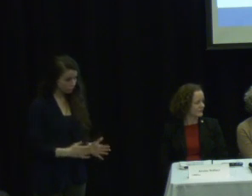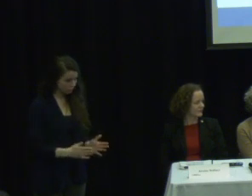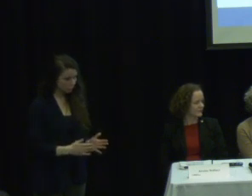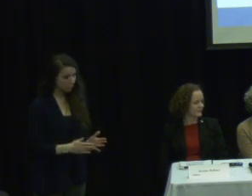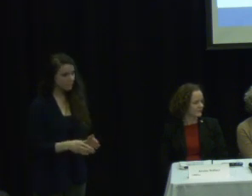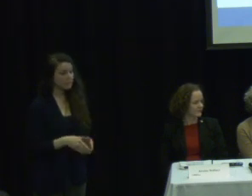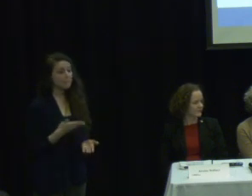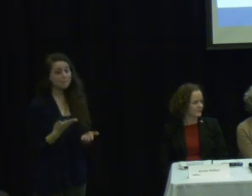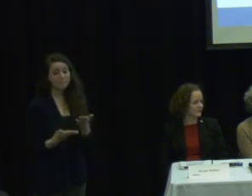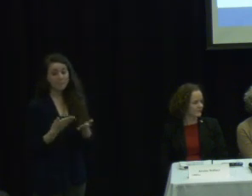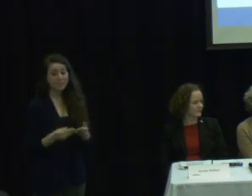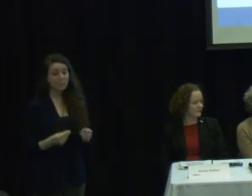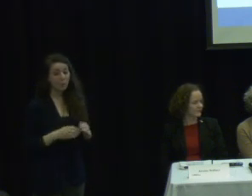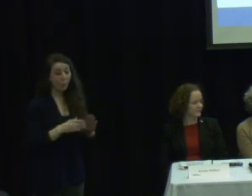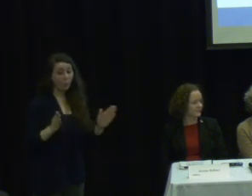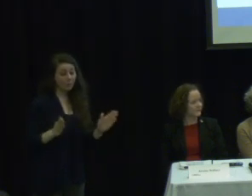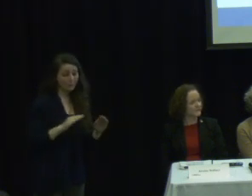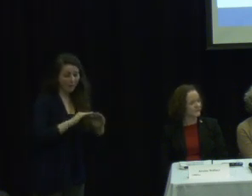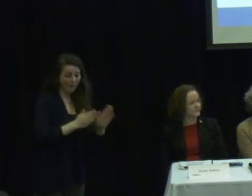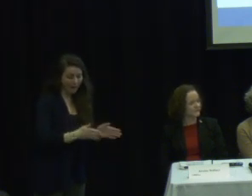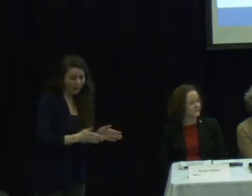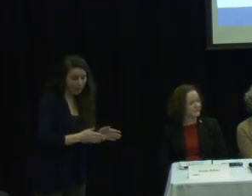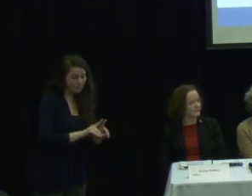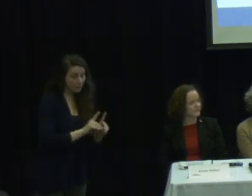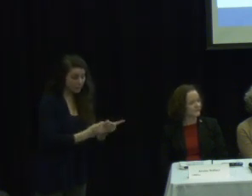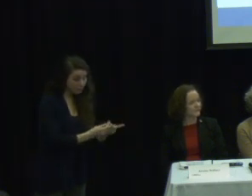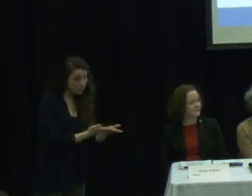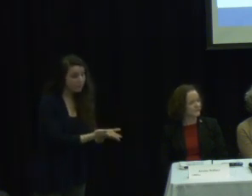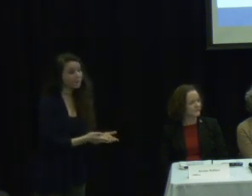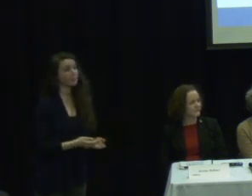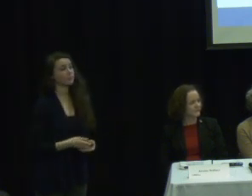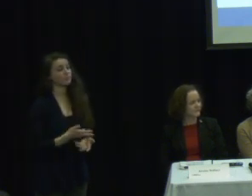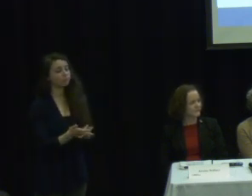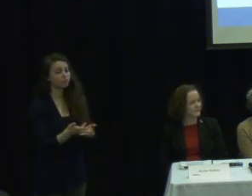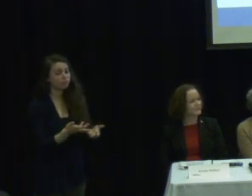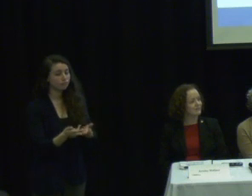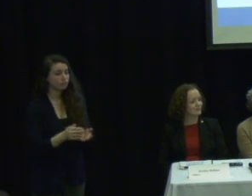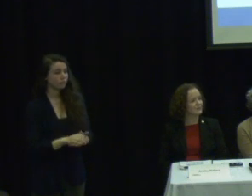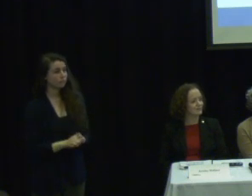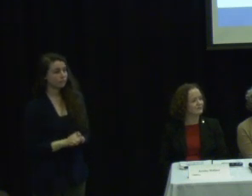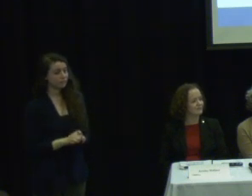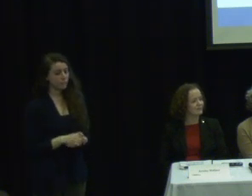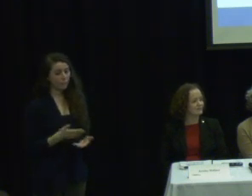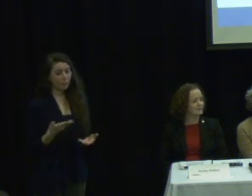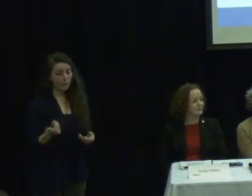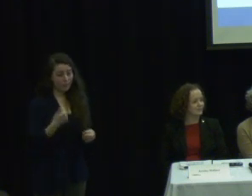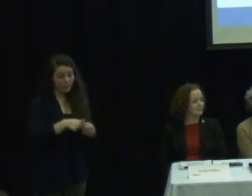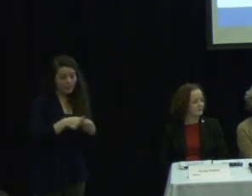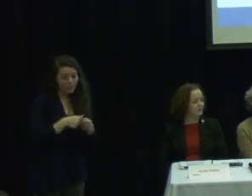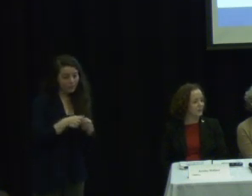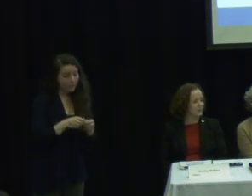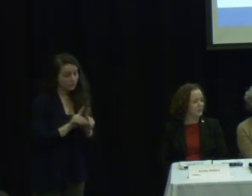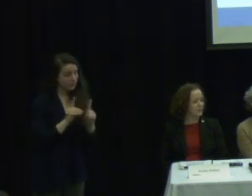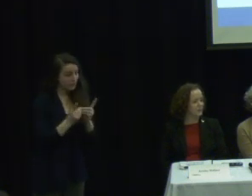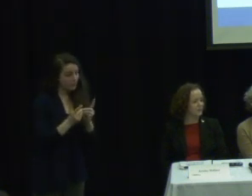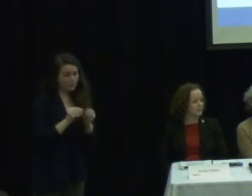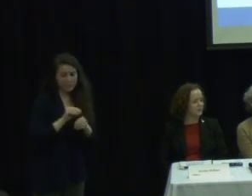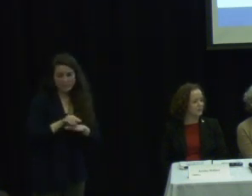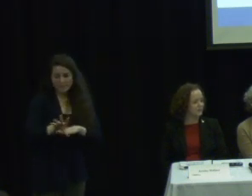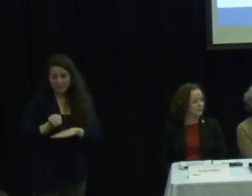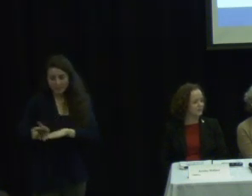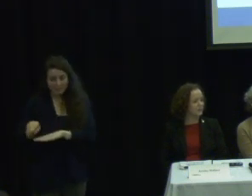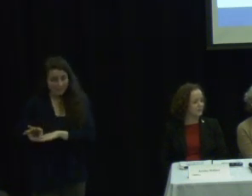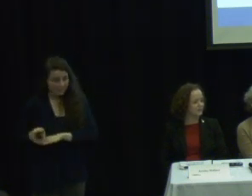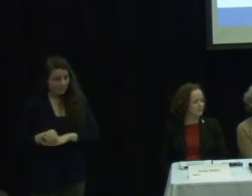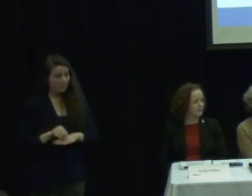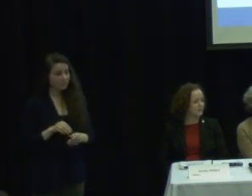houses across campus, or even a template of a letter that goes out from the departments. And I know that some of the departments